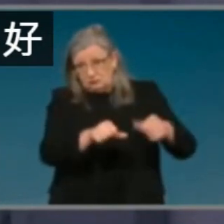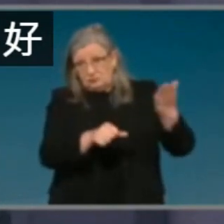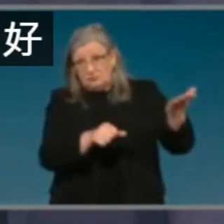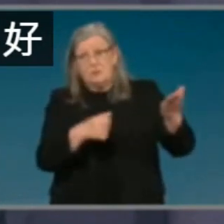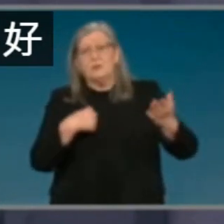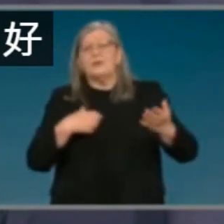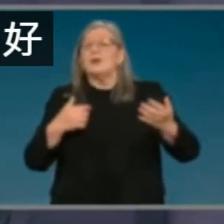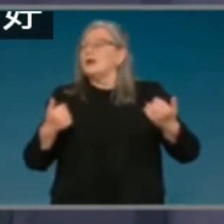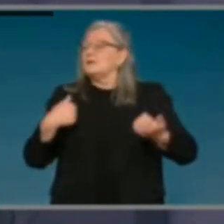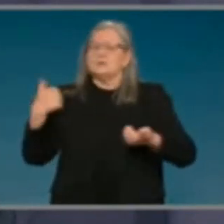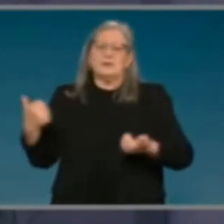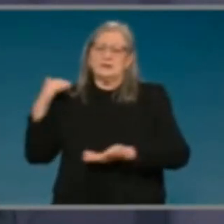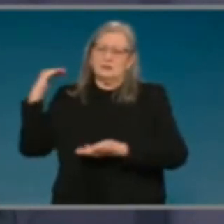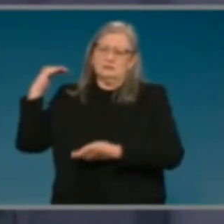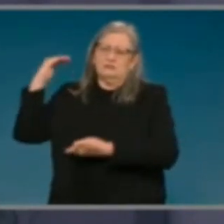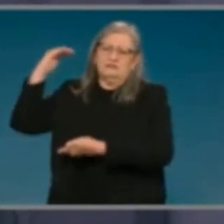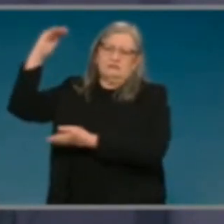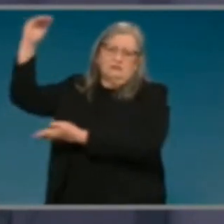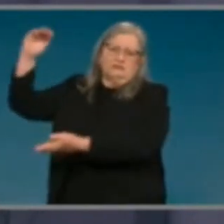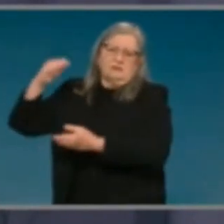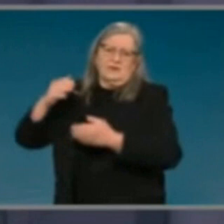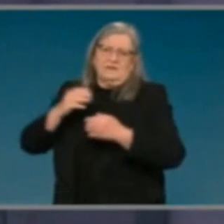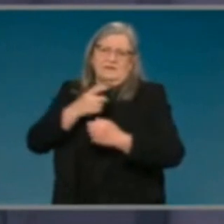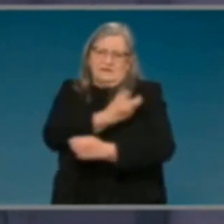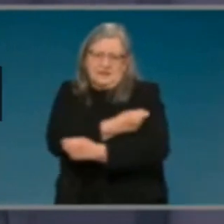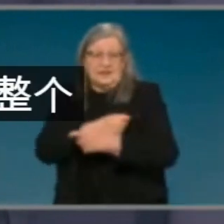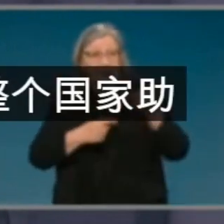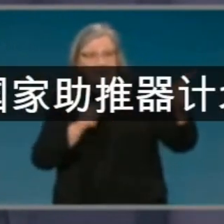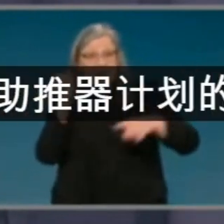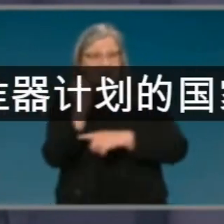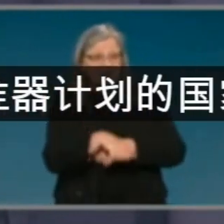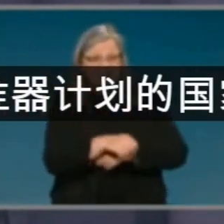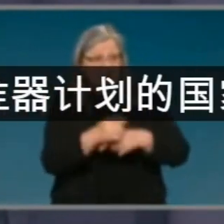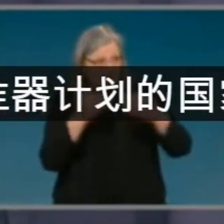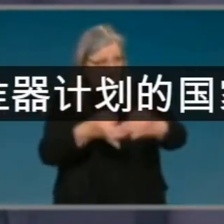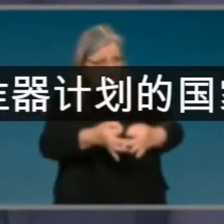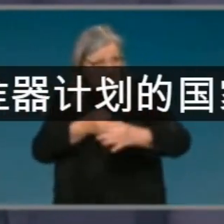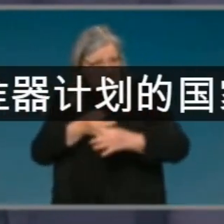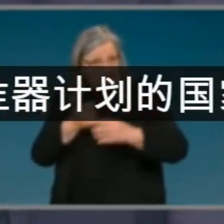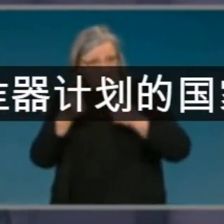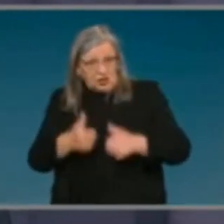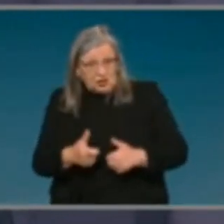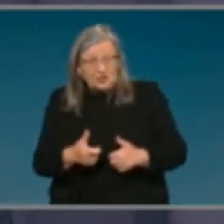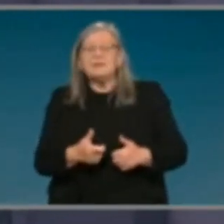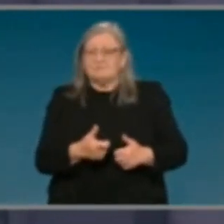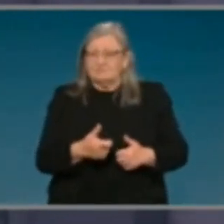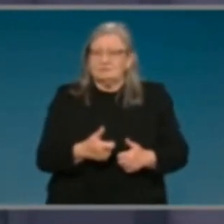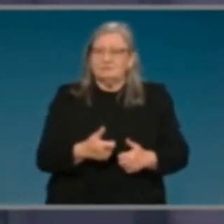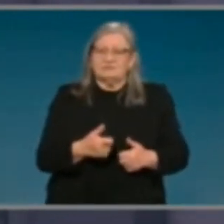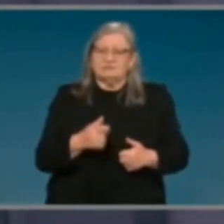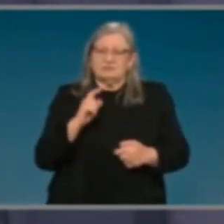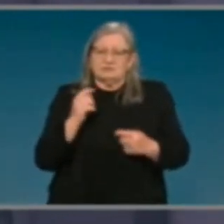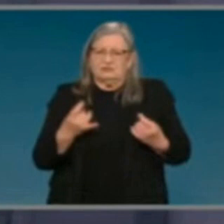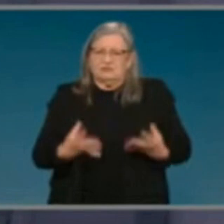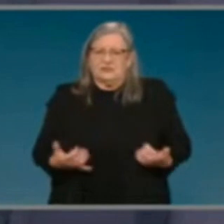are already one of the earliest nations in the world after Israel to have a whole-of-nation booster program. If they recommend